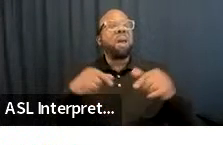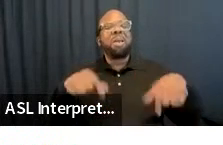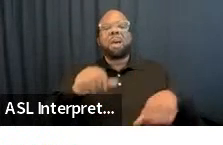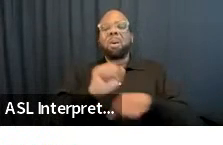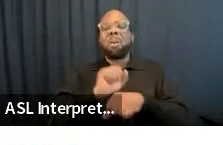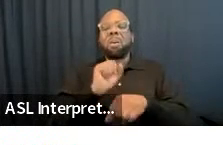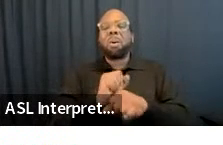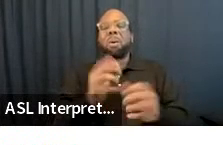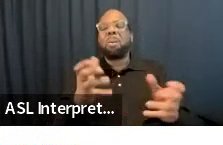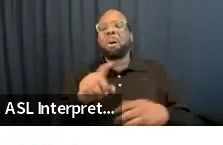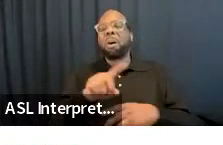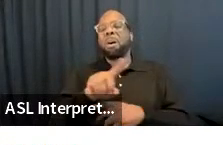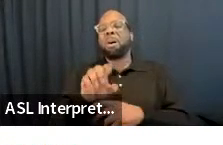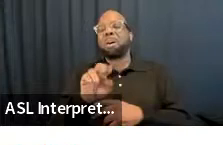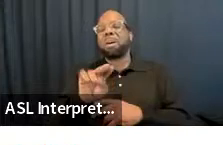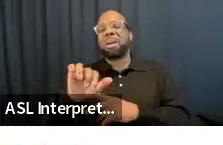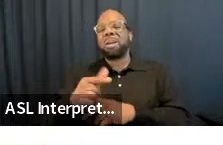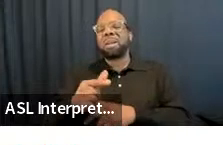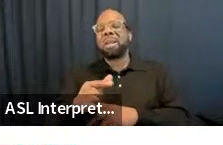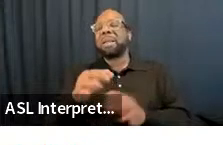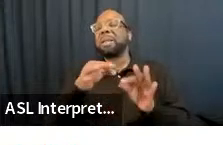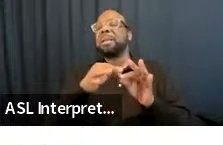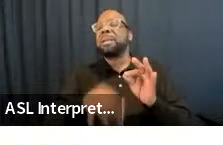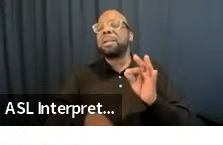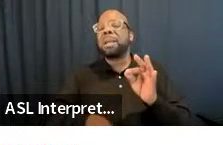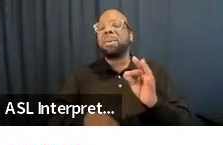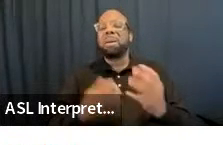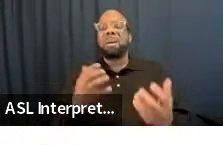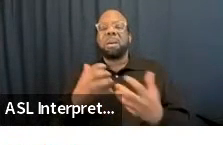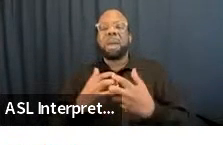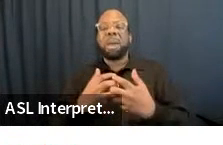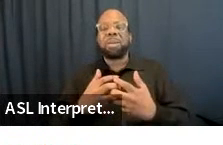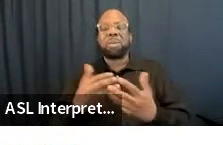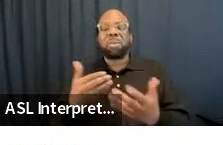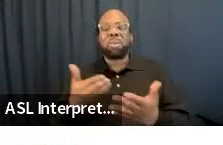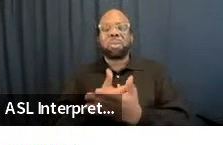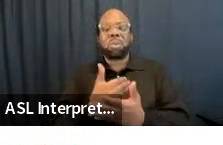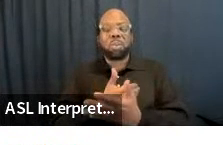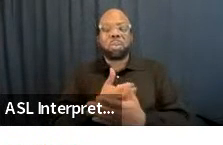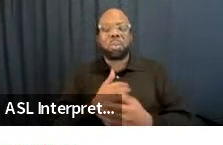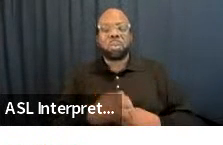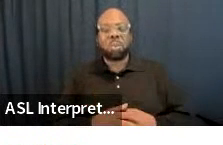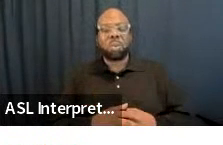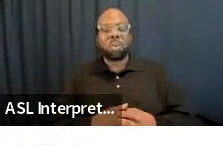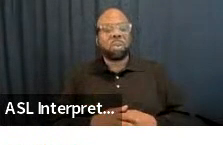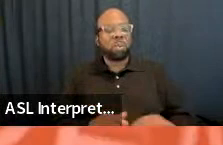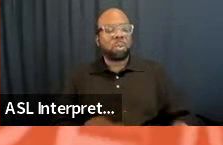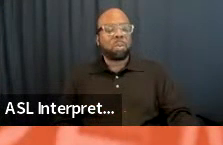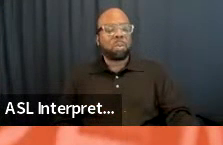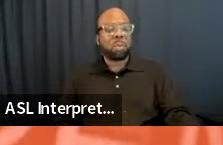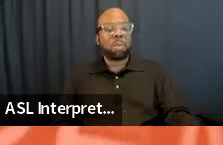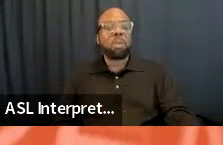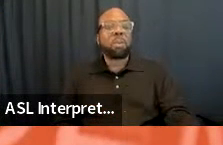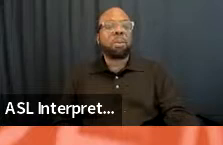make sure that our zoning is more simple, more adaptable, and more modern. Next slide, please.